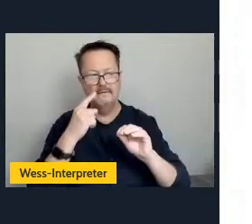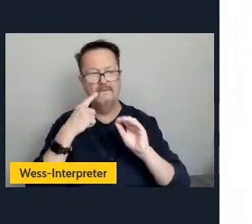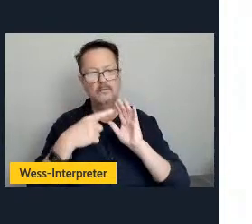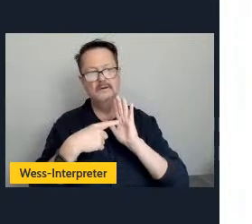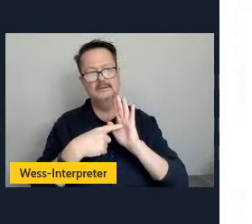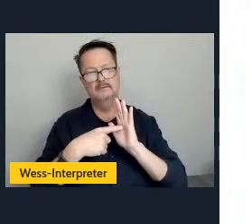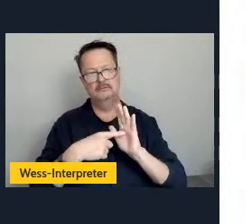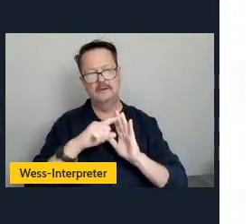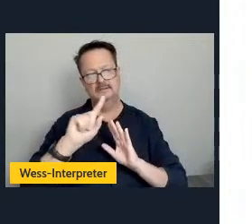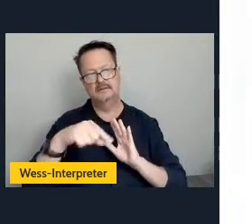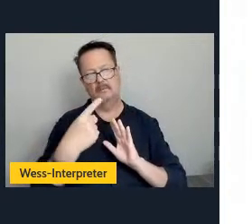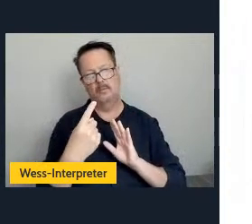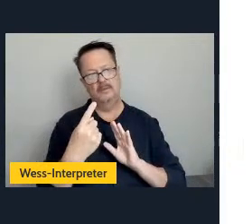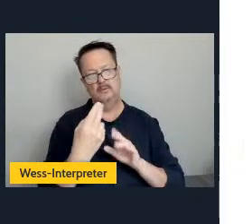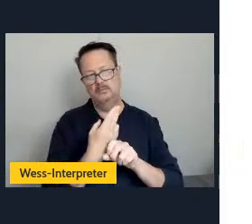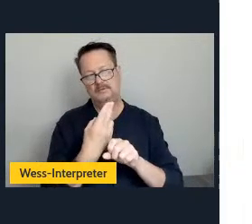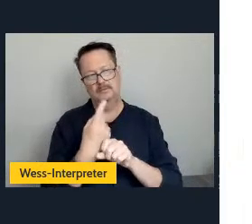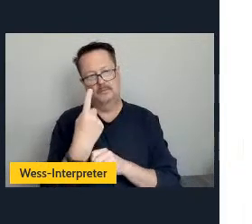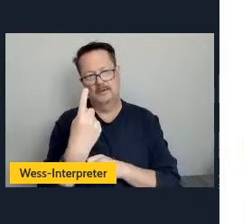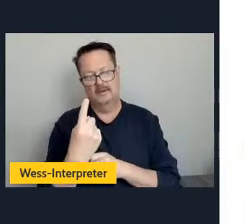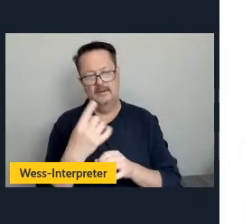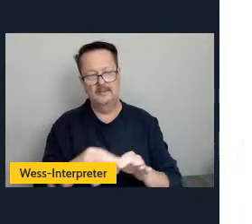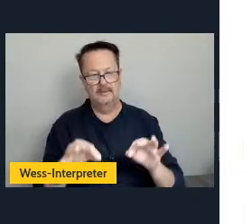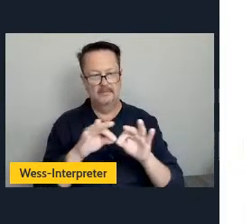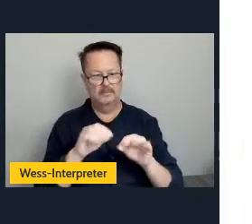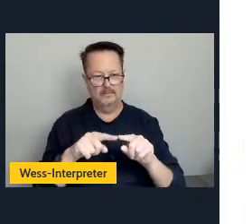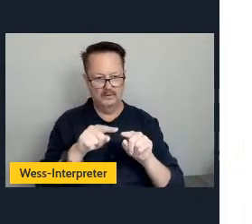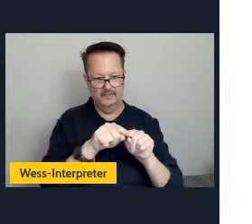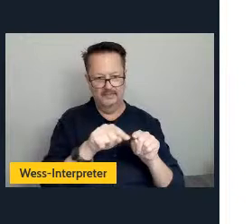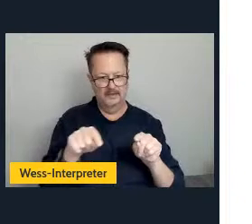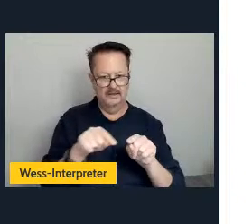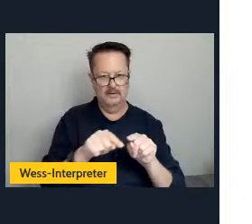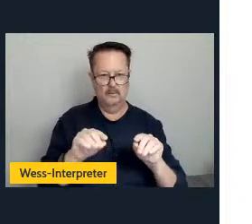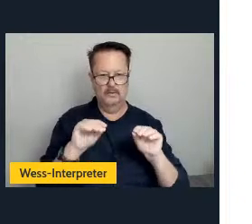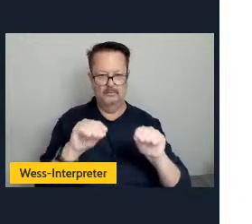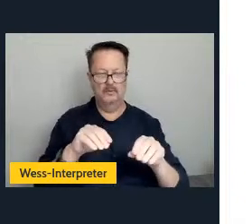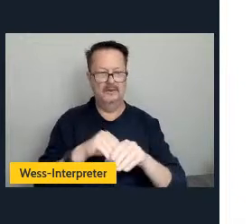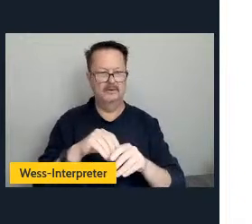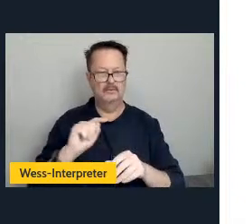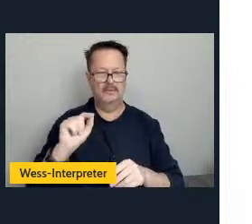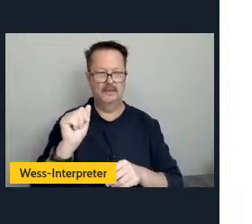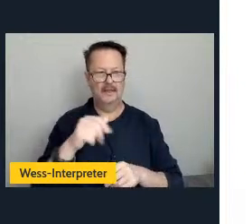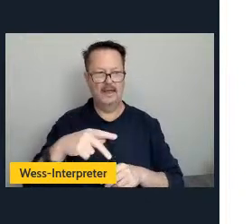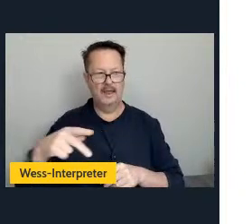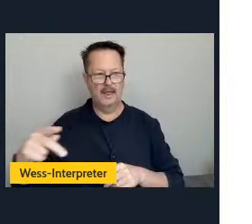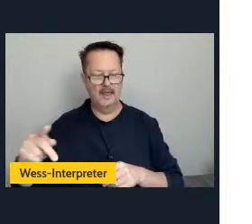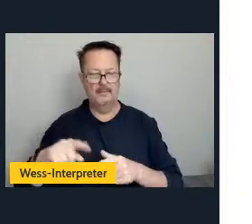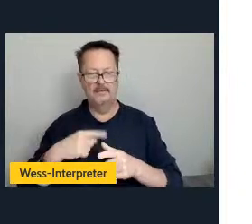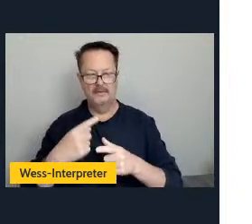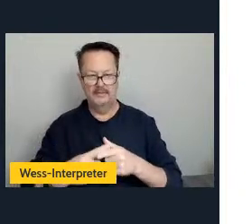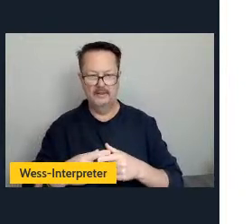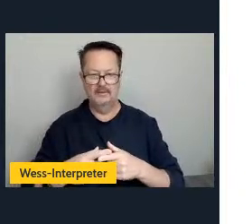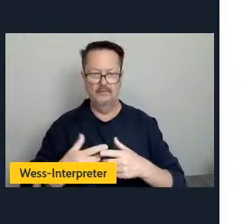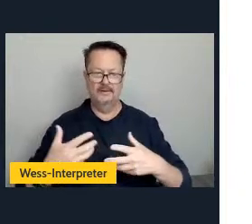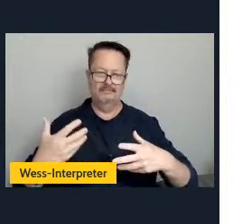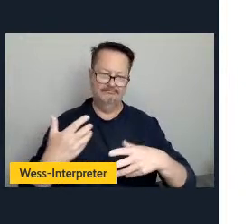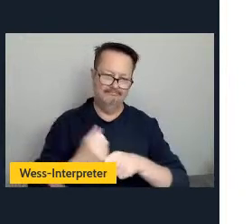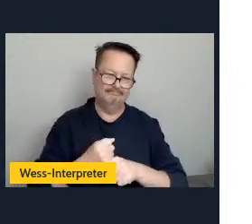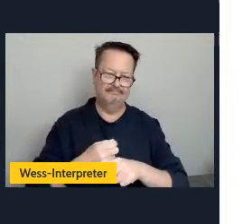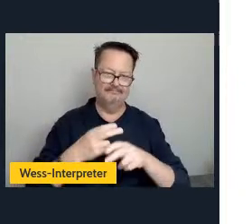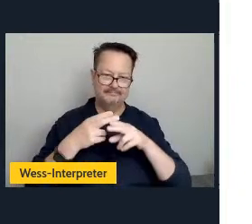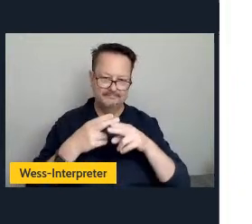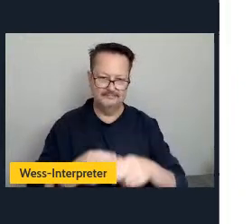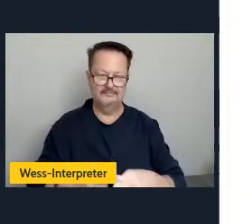only have one. The important part is here we put this into our app and synthesize this as a